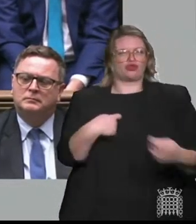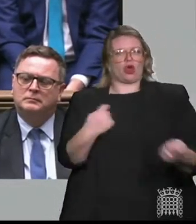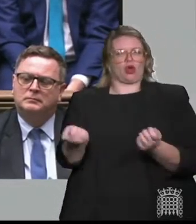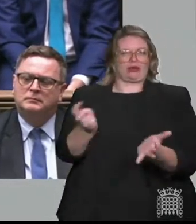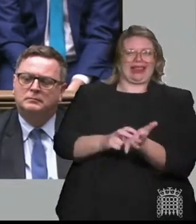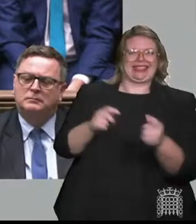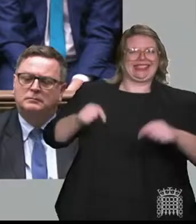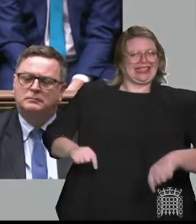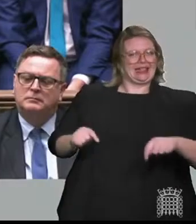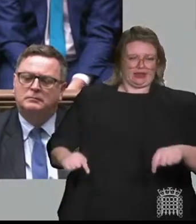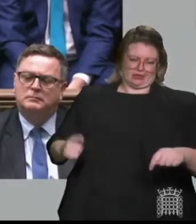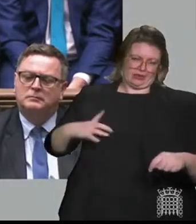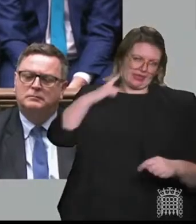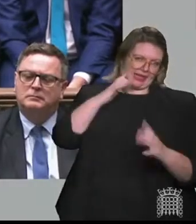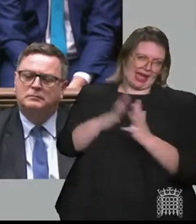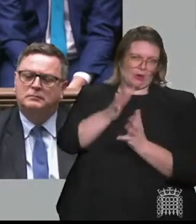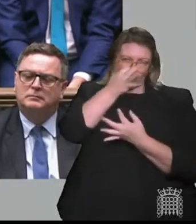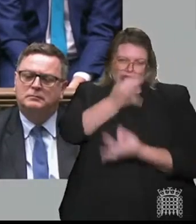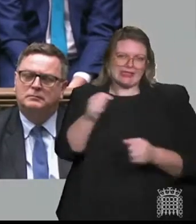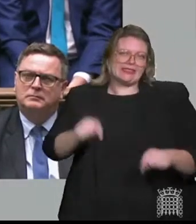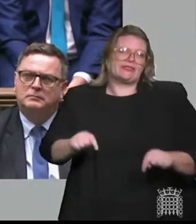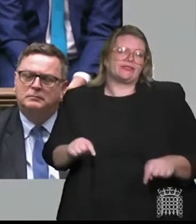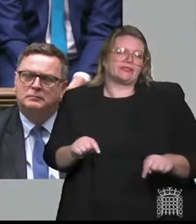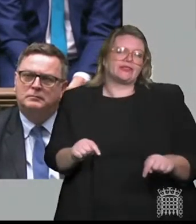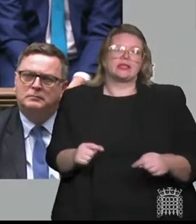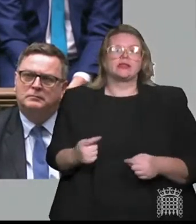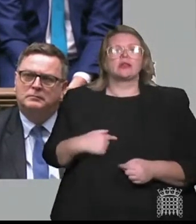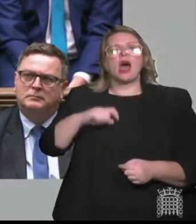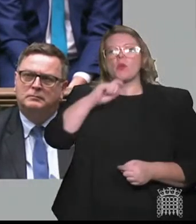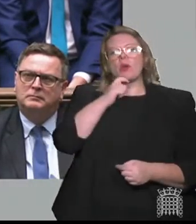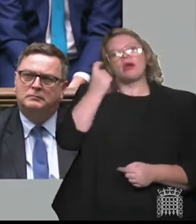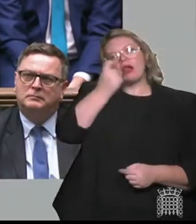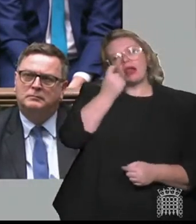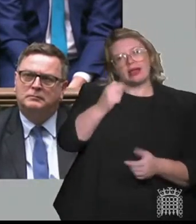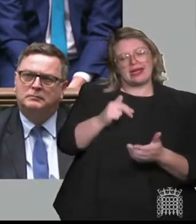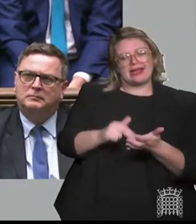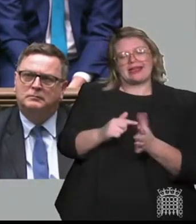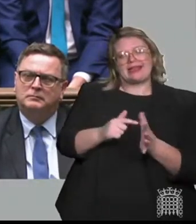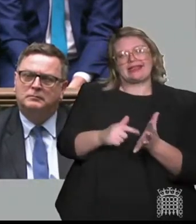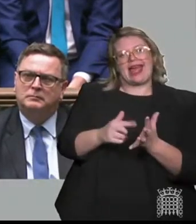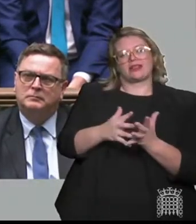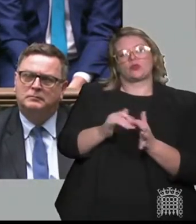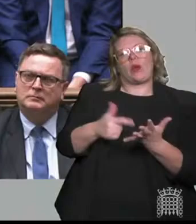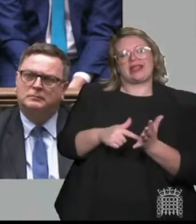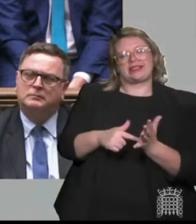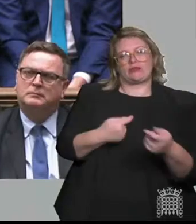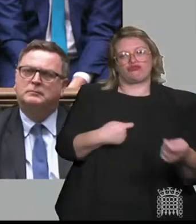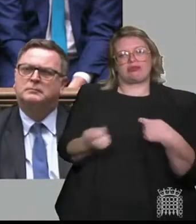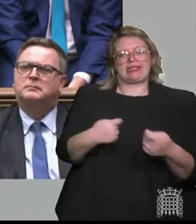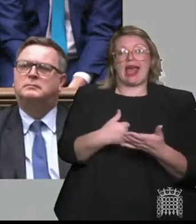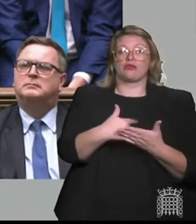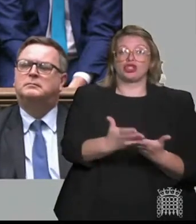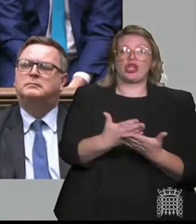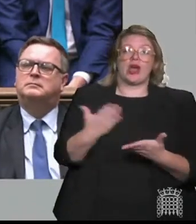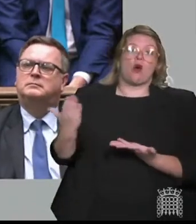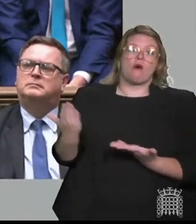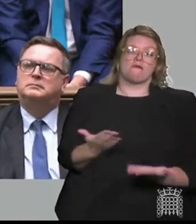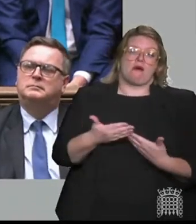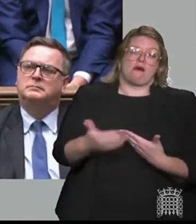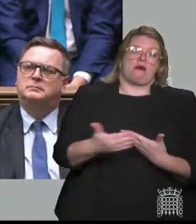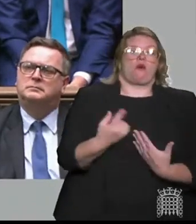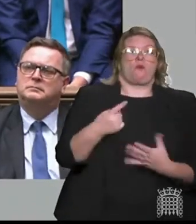of this, I will explore options for a NatWest retail share offer in the next 12